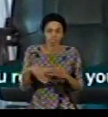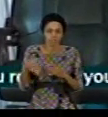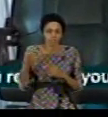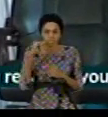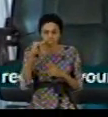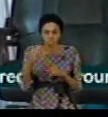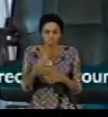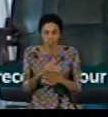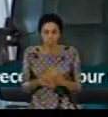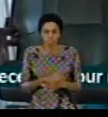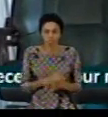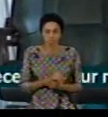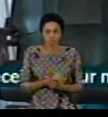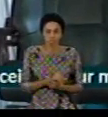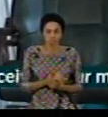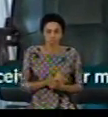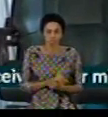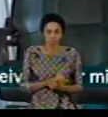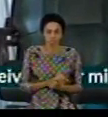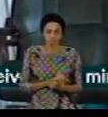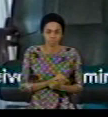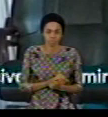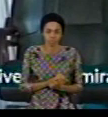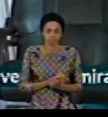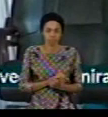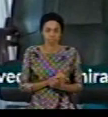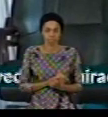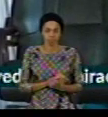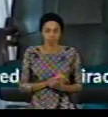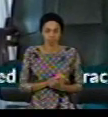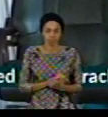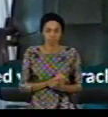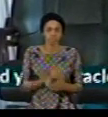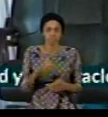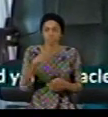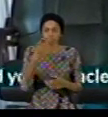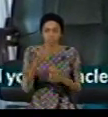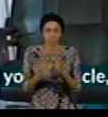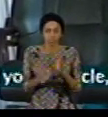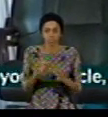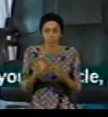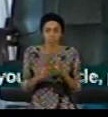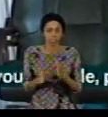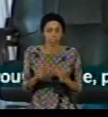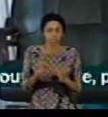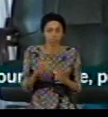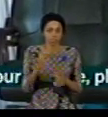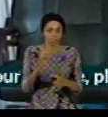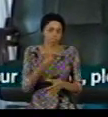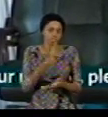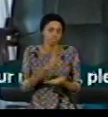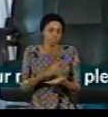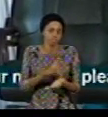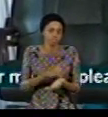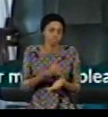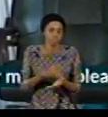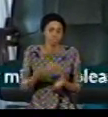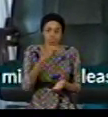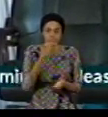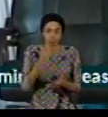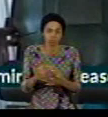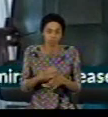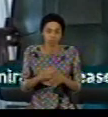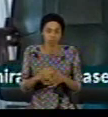the doctor's intervention or whatever that should we die and she was panicking so God did the surgery